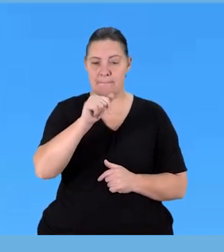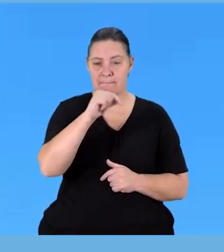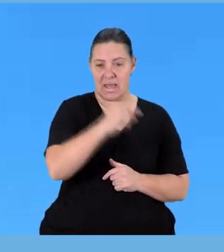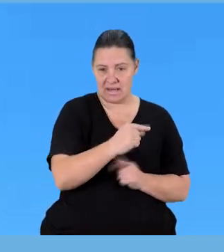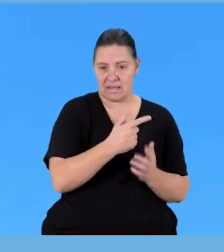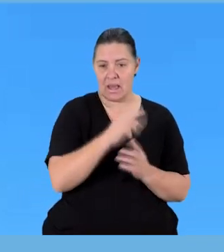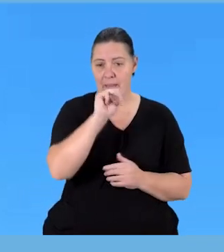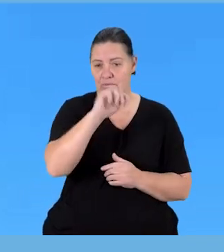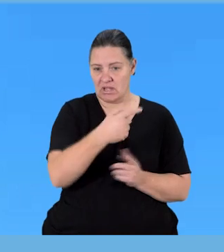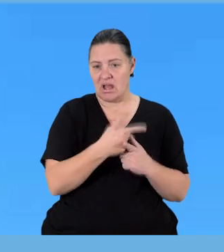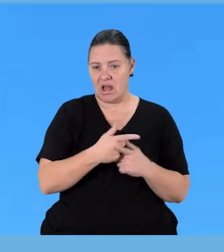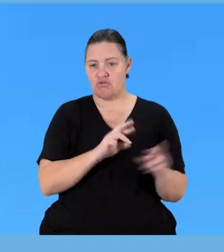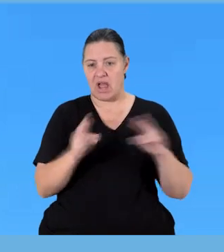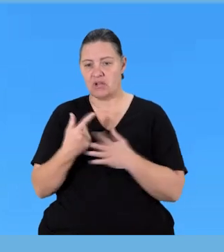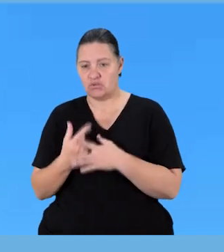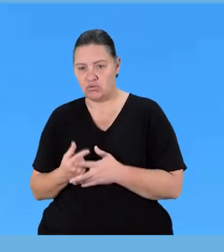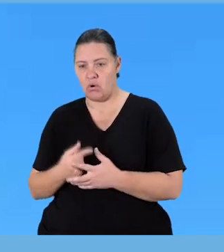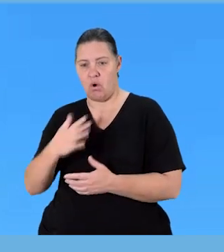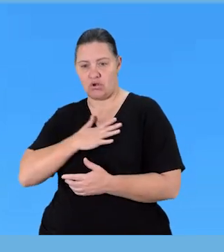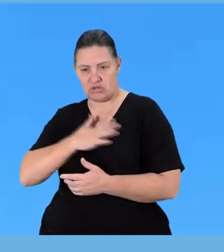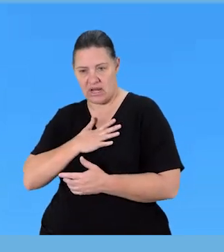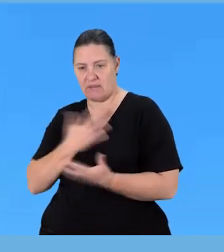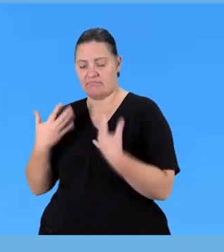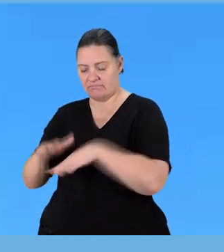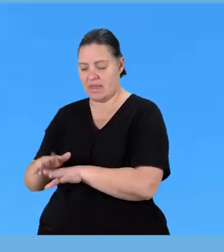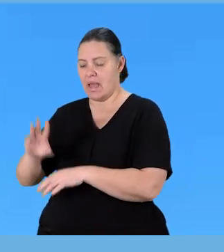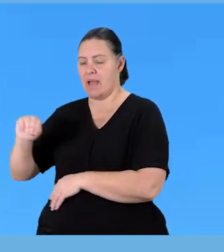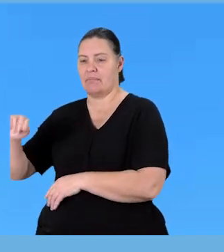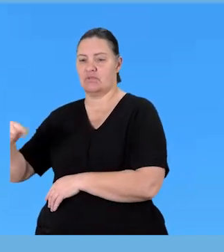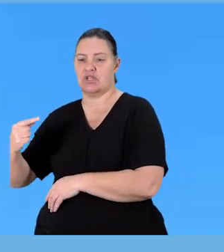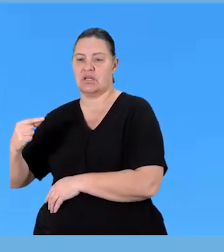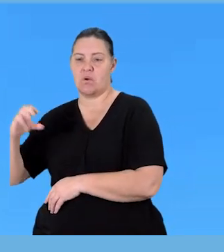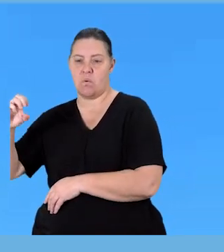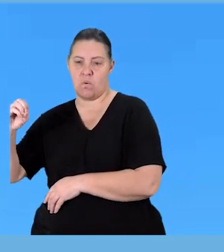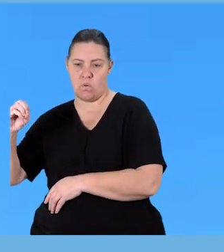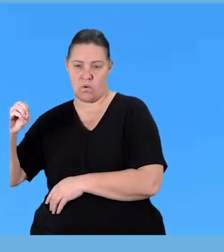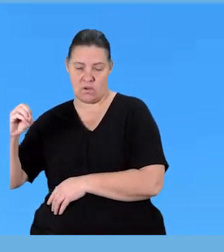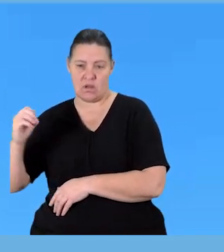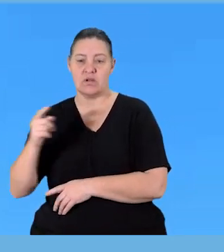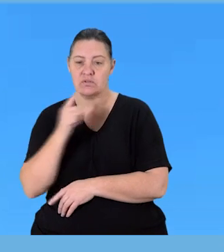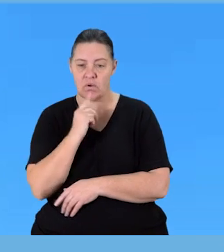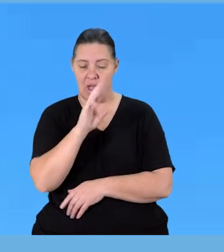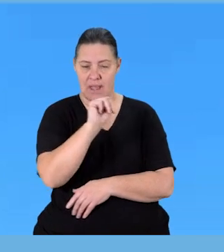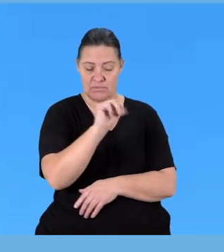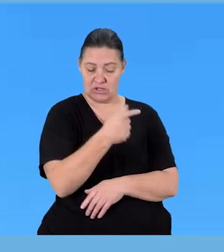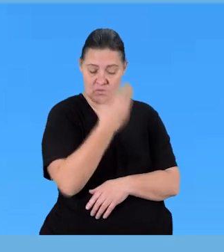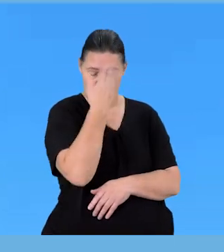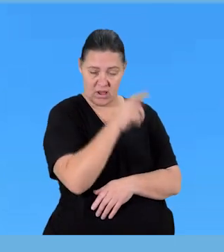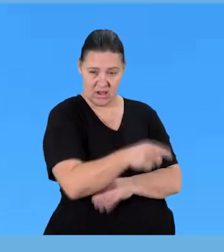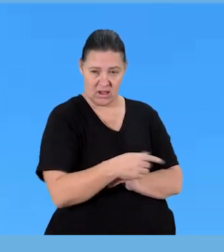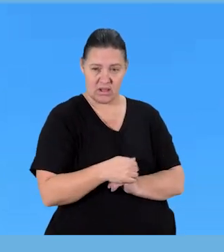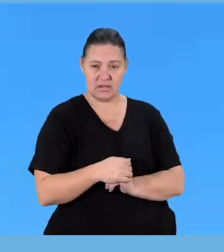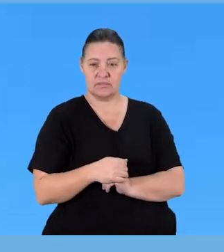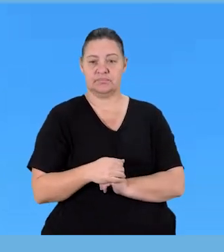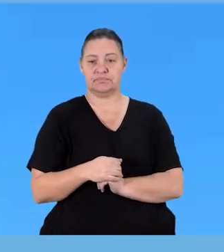oxygen to form magnesium oxide. So from this list, we know that magnesium has a chemical symbol of Mg,